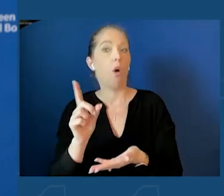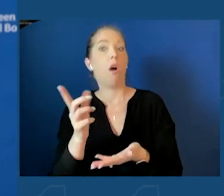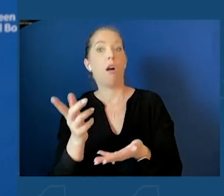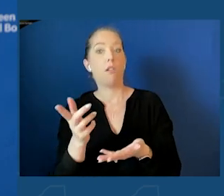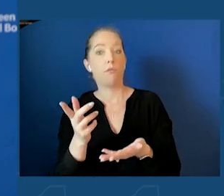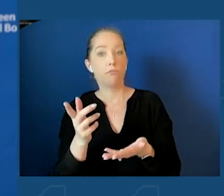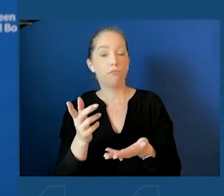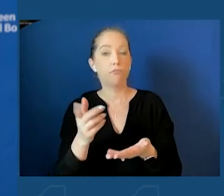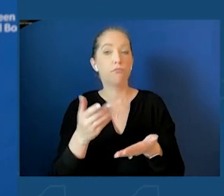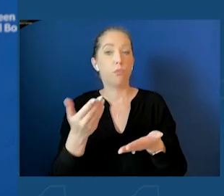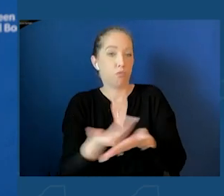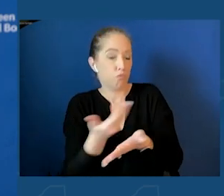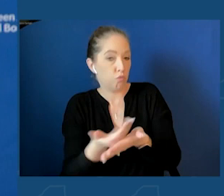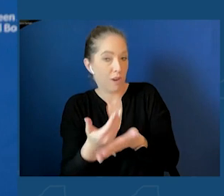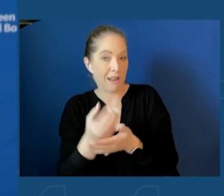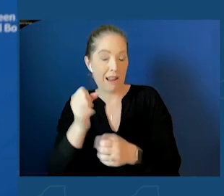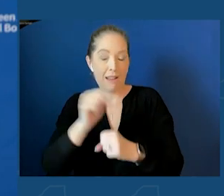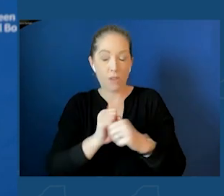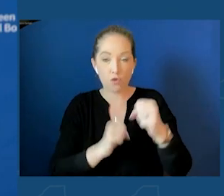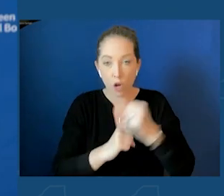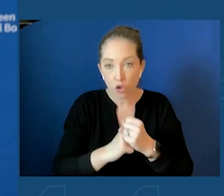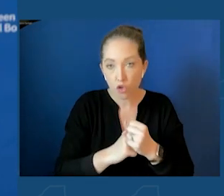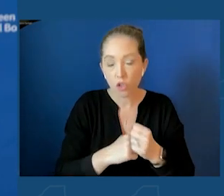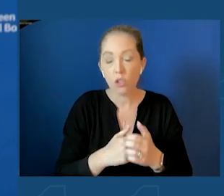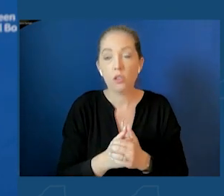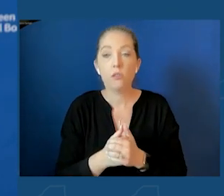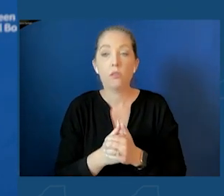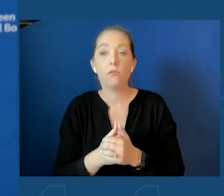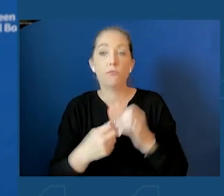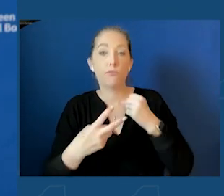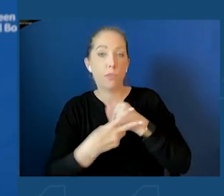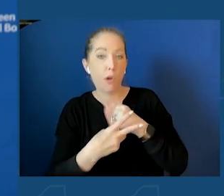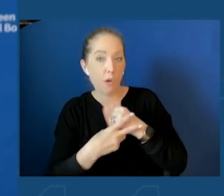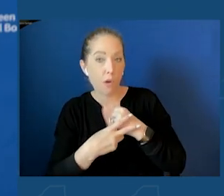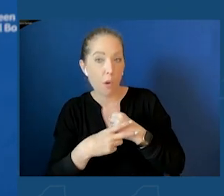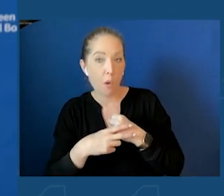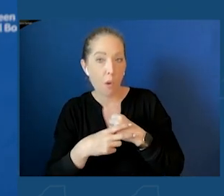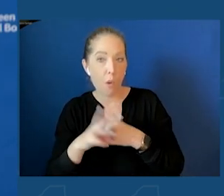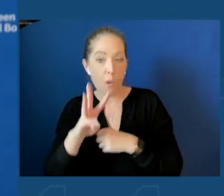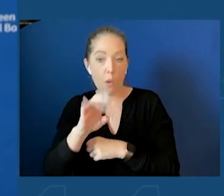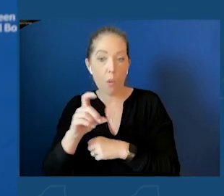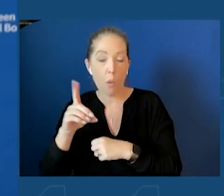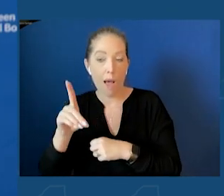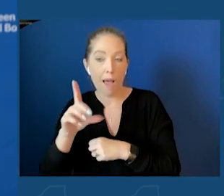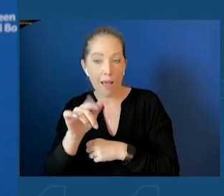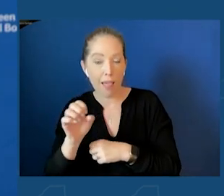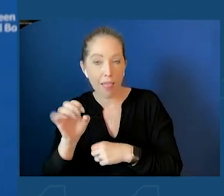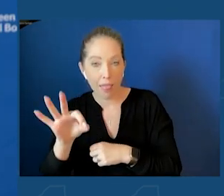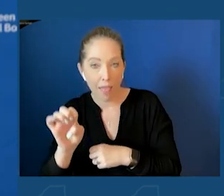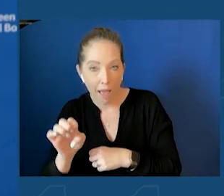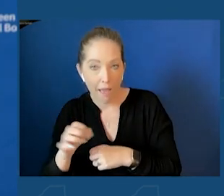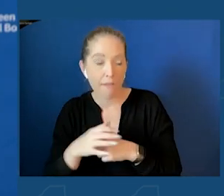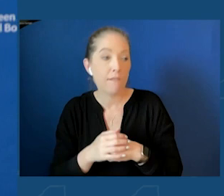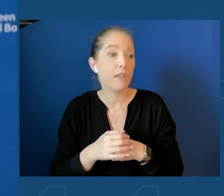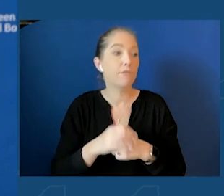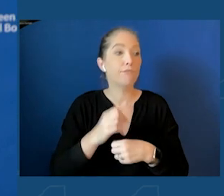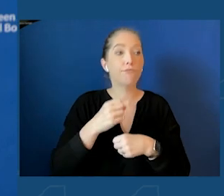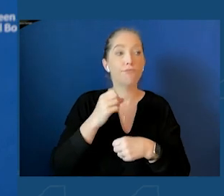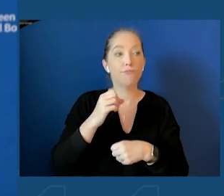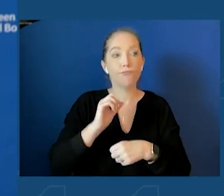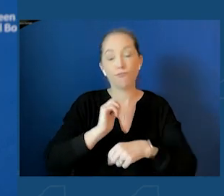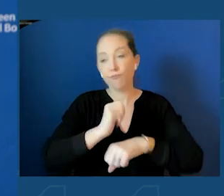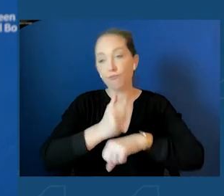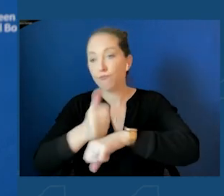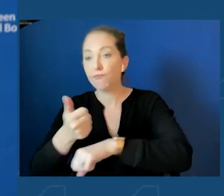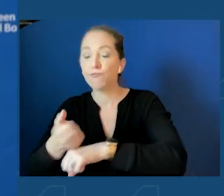modernizing our infrastructure, which we heard about, conserving wildlife habitat, creating parks, creating jobs. These are basic things that New